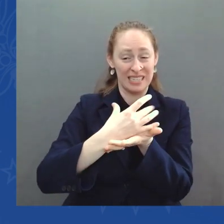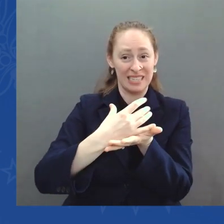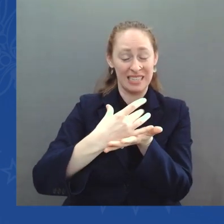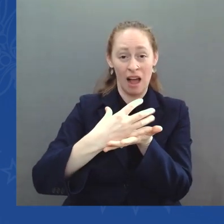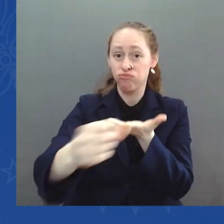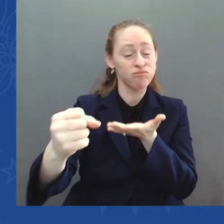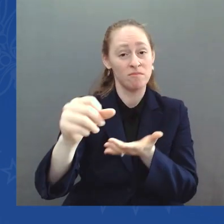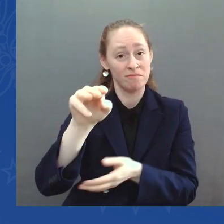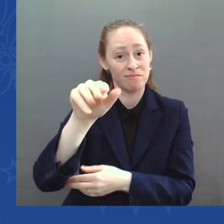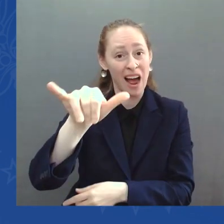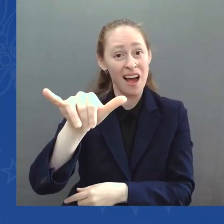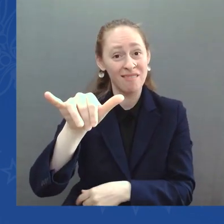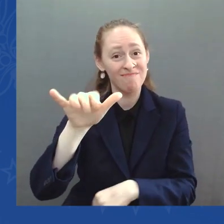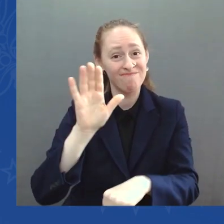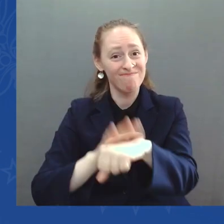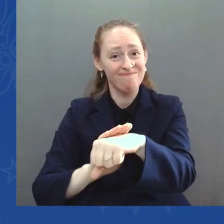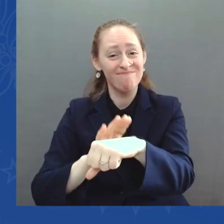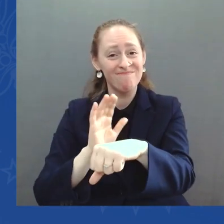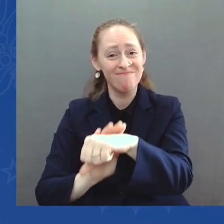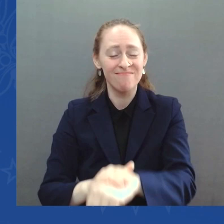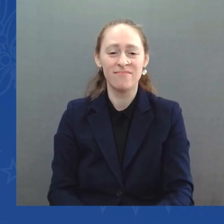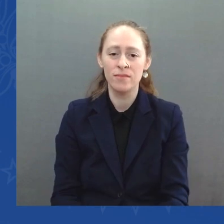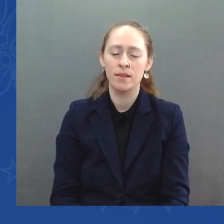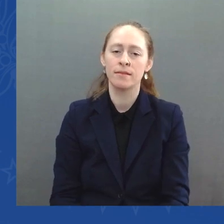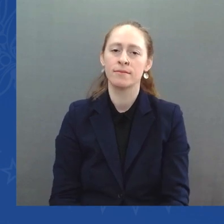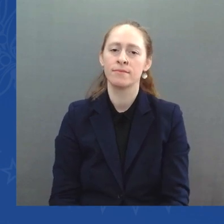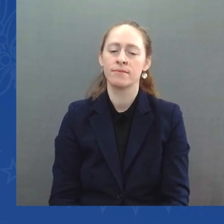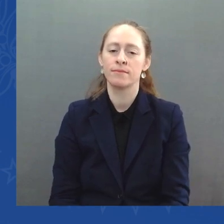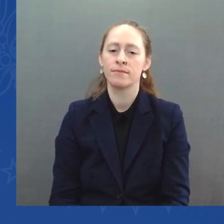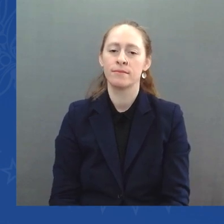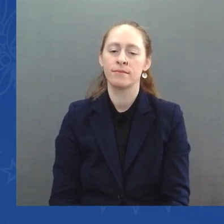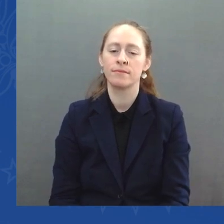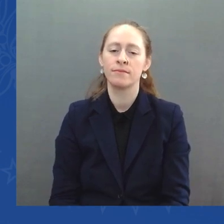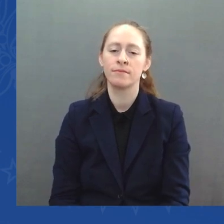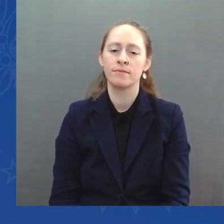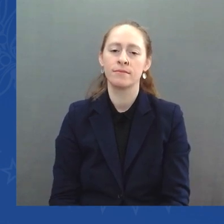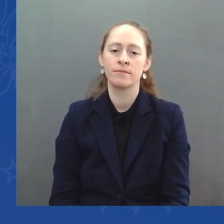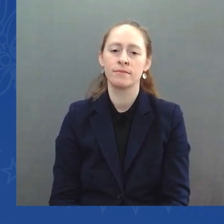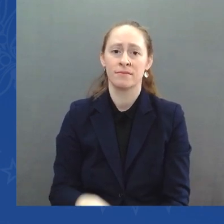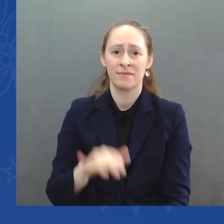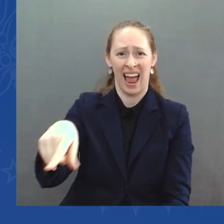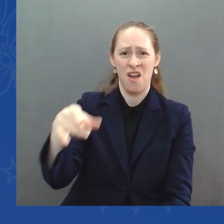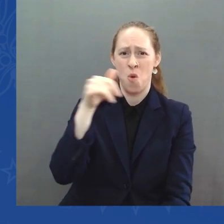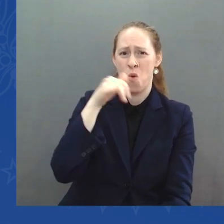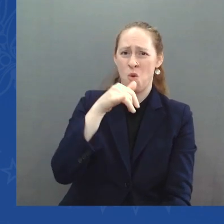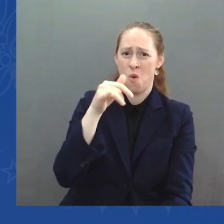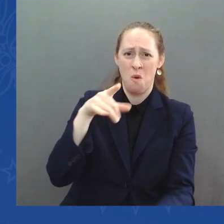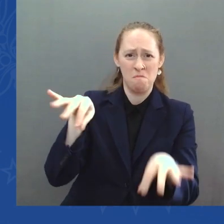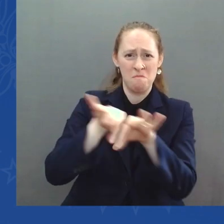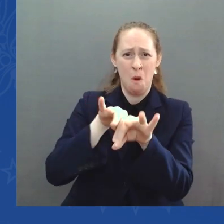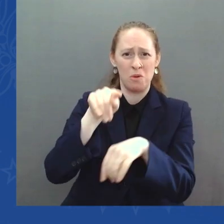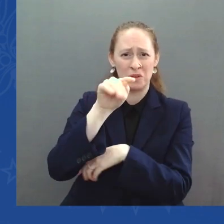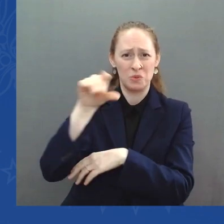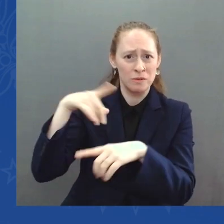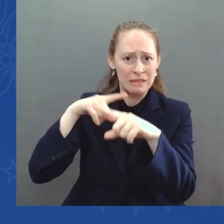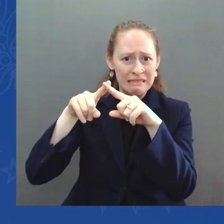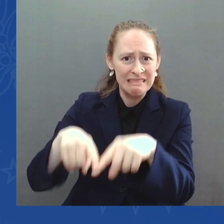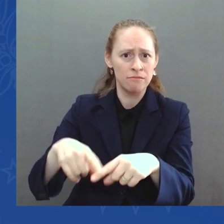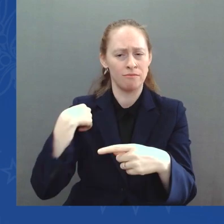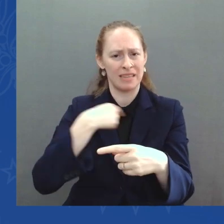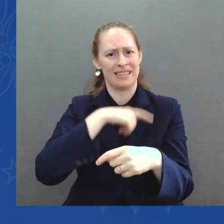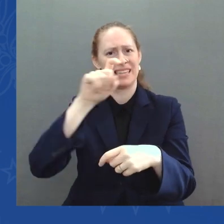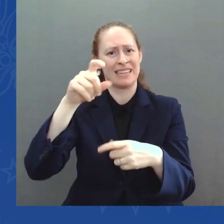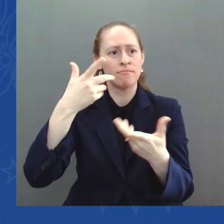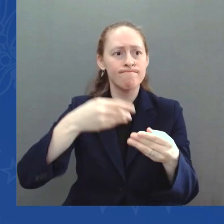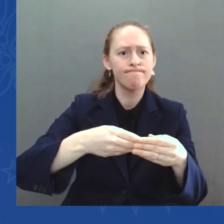immunocompromised. Critical tools to protect the most vulnerable among us. Without more funding, we risk running out of the supply by